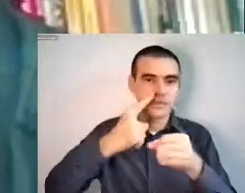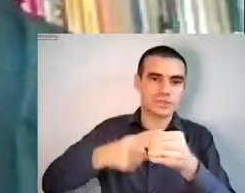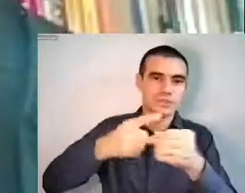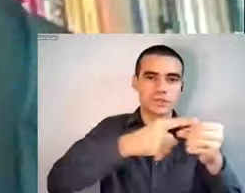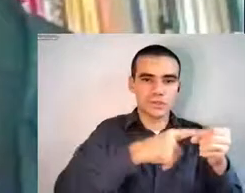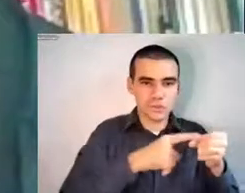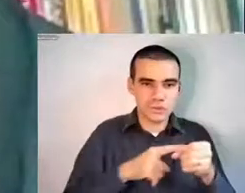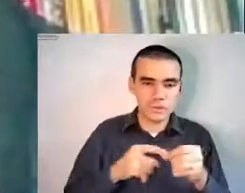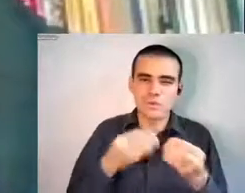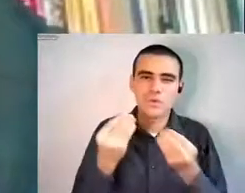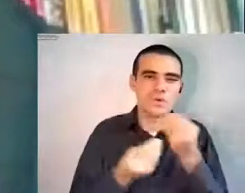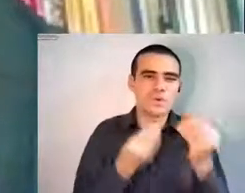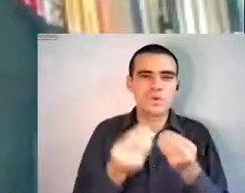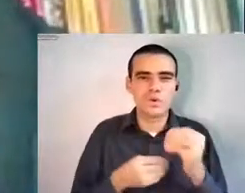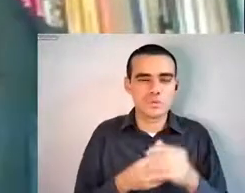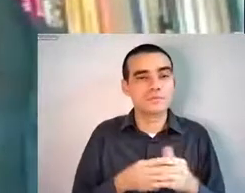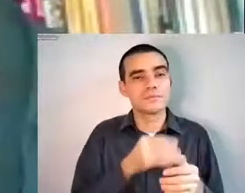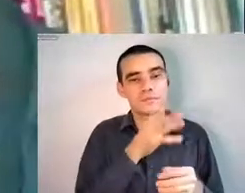their cities work.